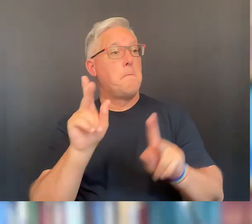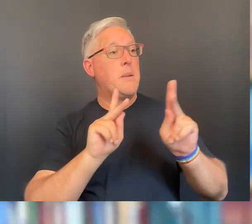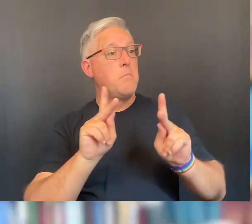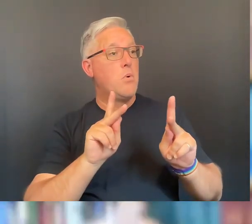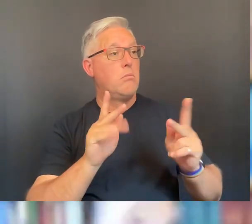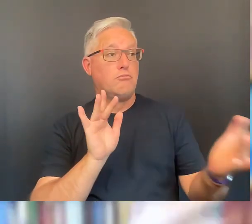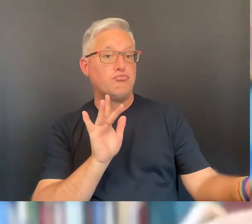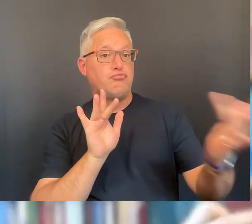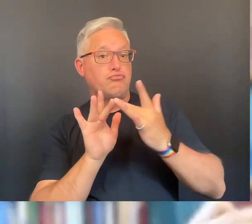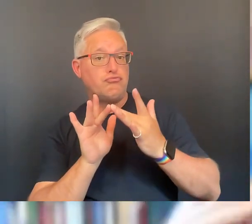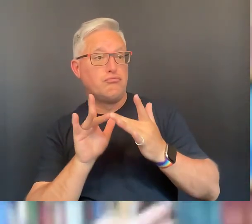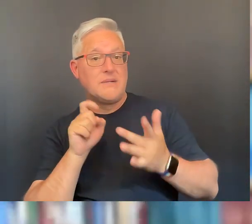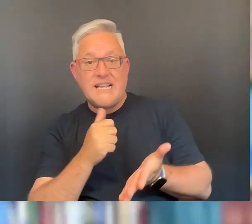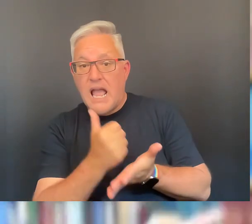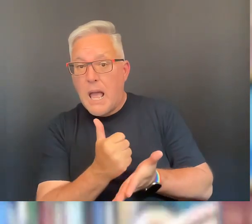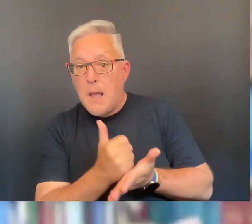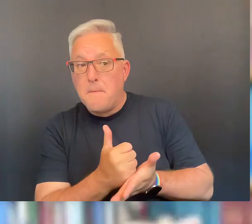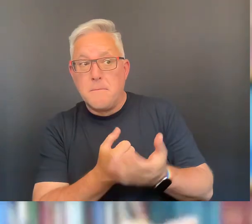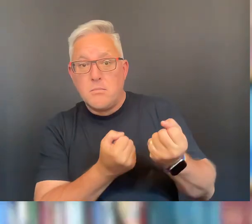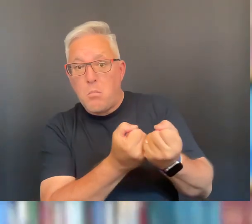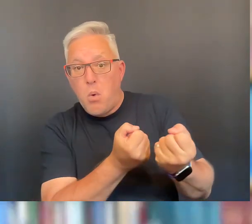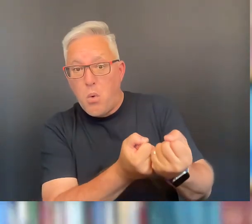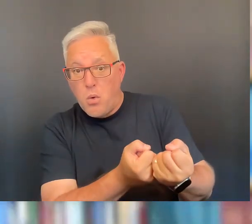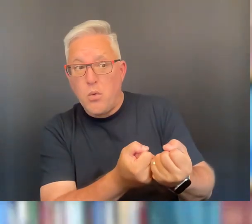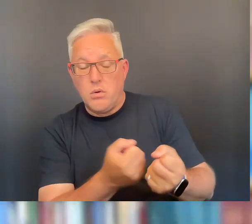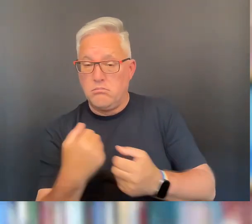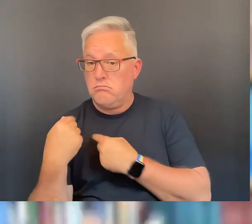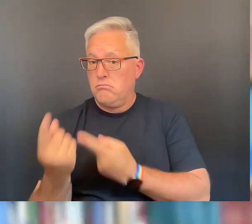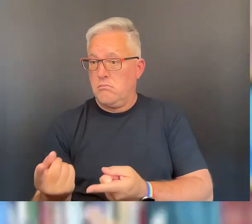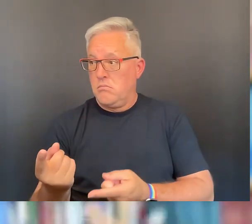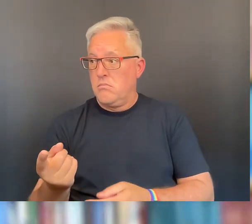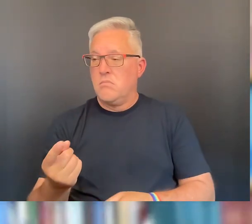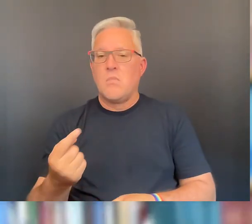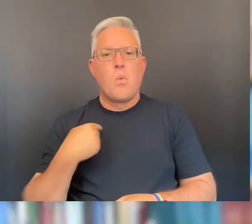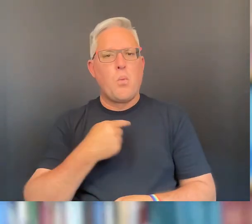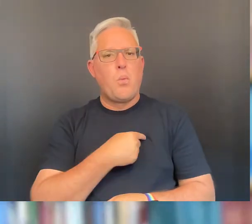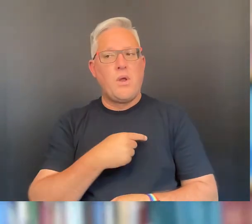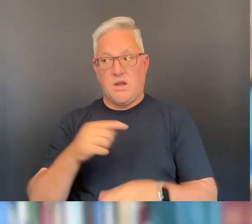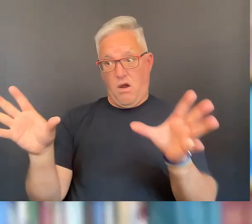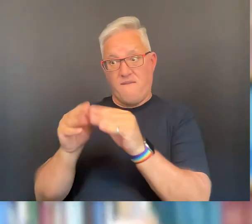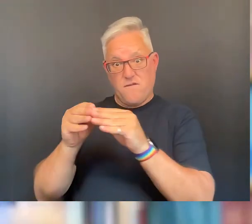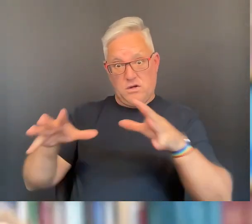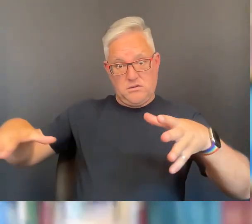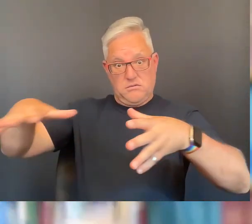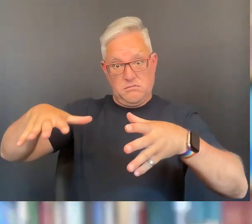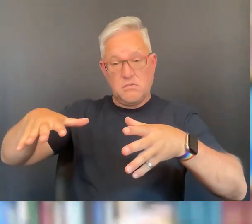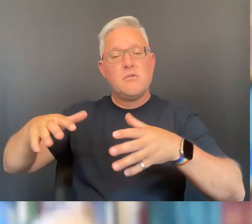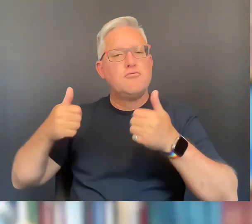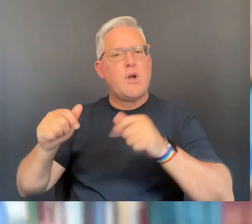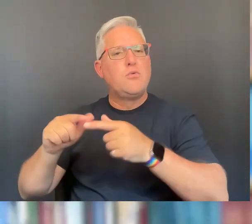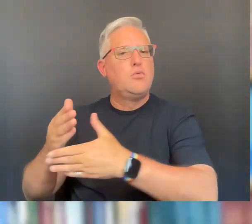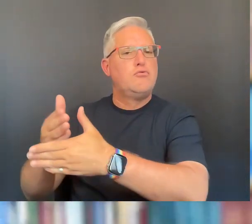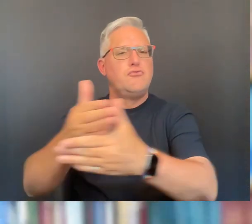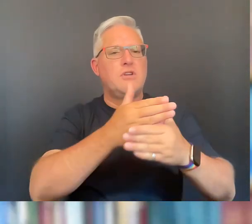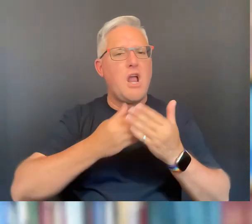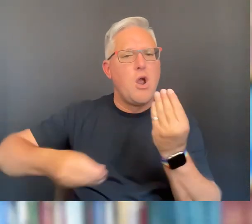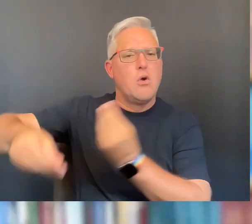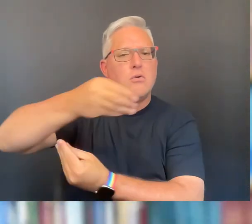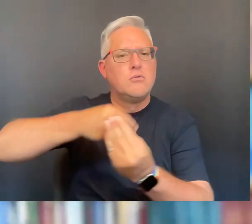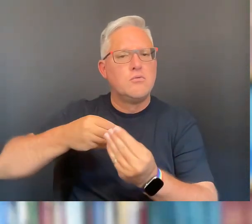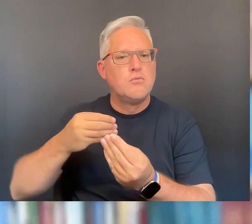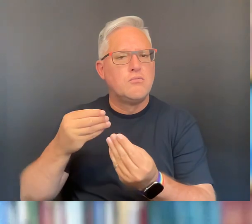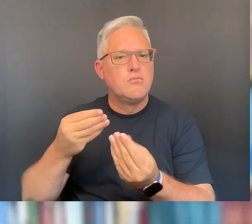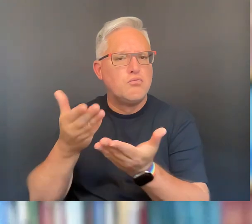in or who reach out needing help or support, we've been really trying to work as a conference to share the resources that we have.